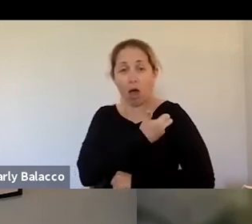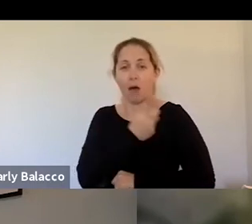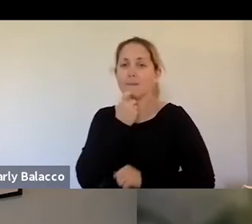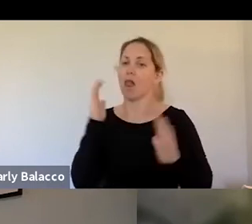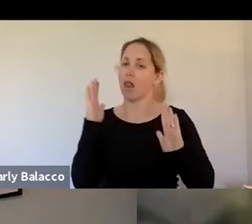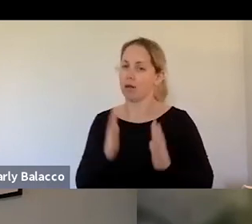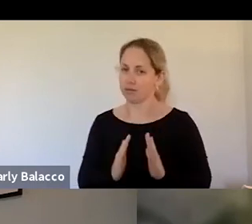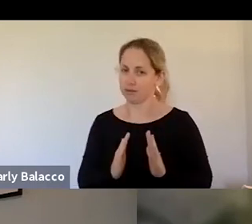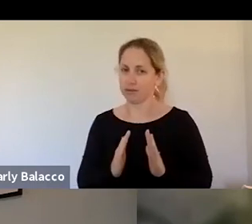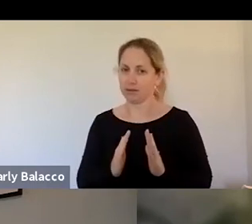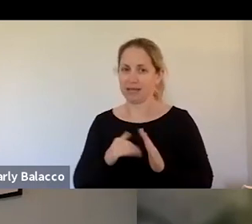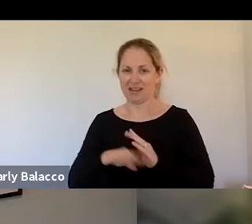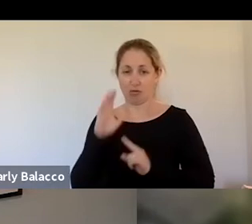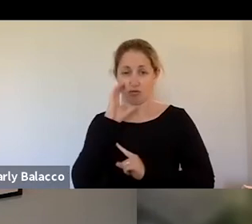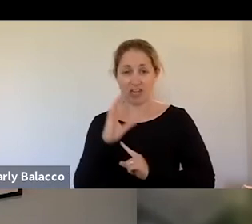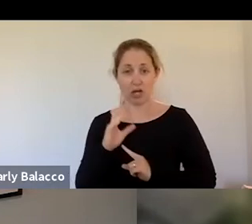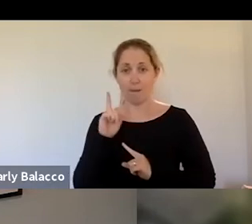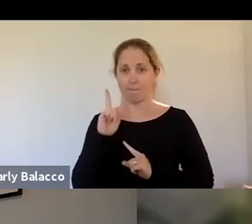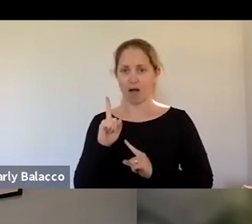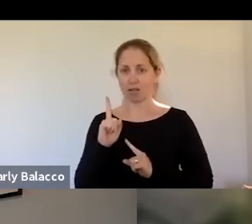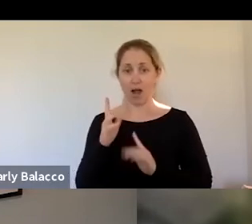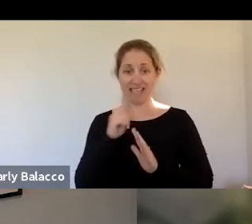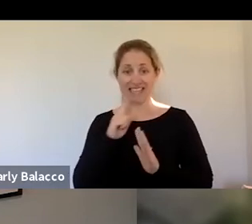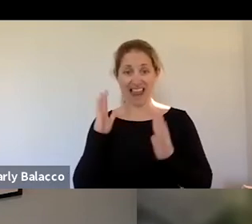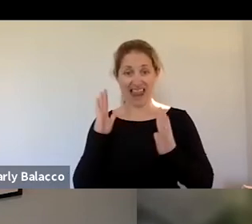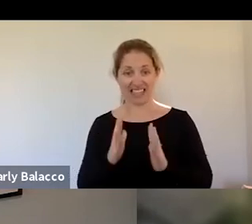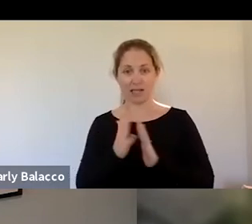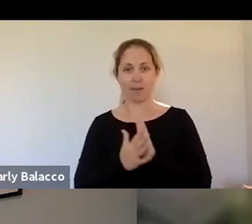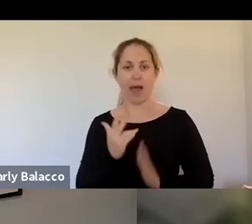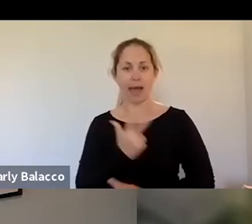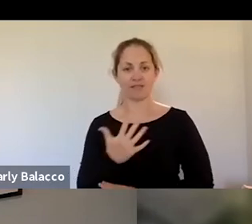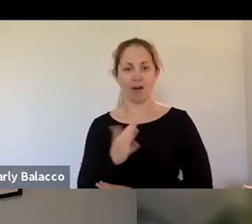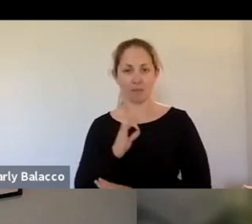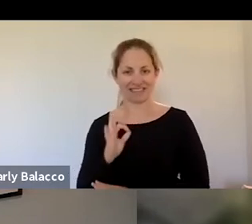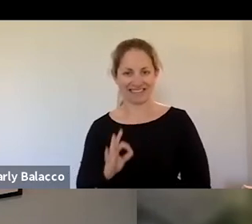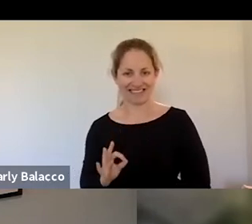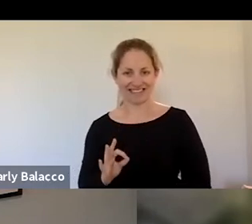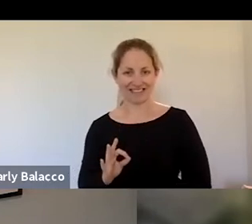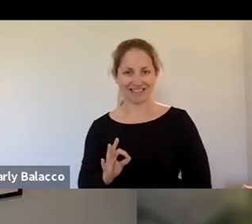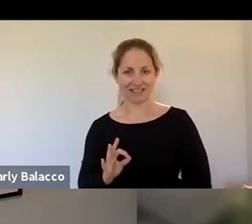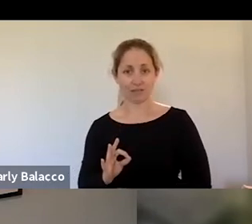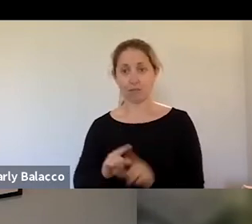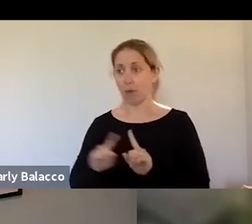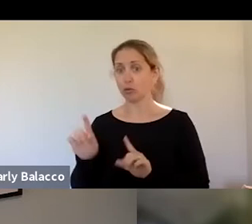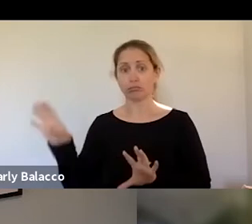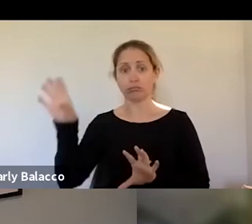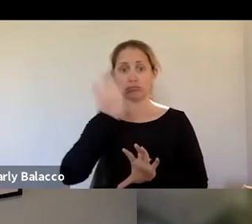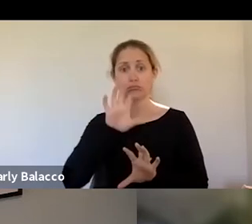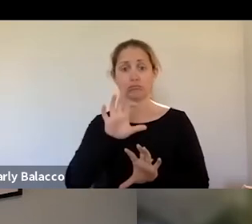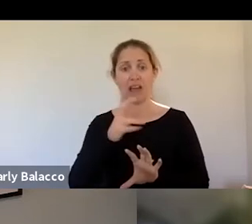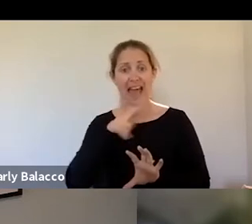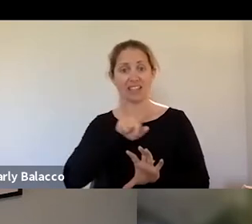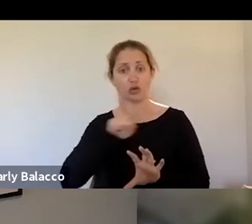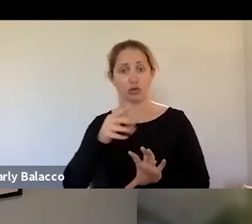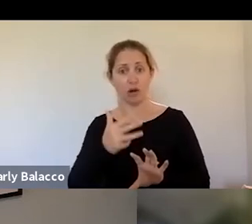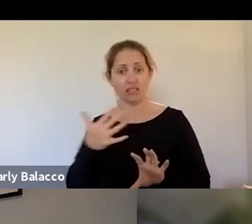cities, but never lower than 85%. And almost everyone is between 90 and 95%. And we have some that